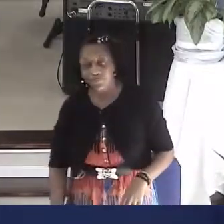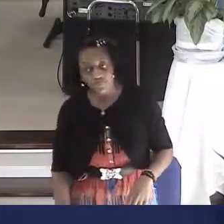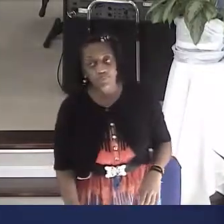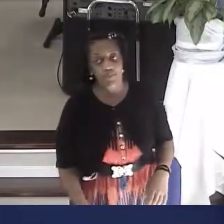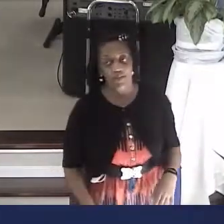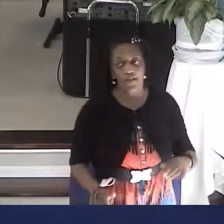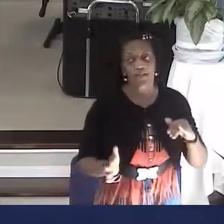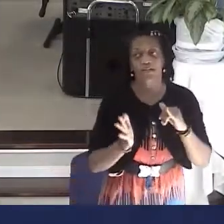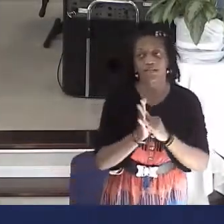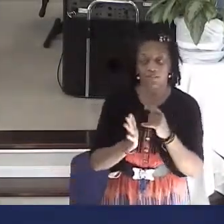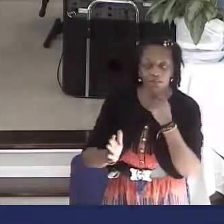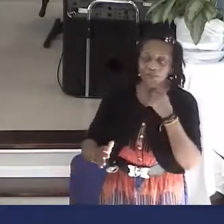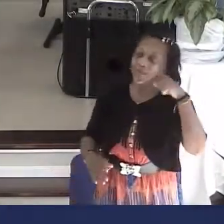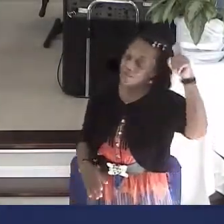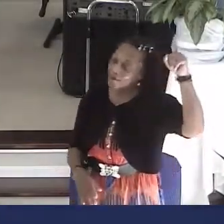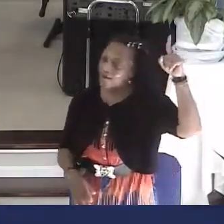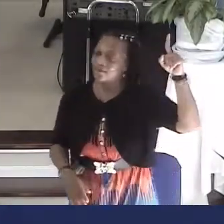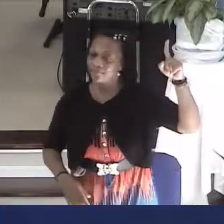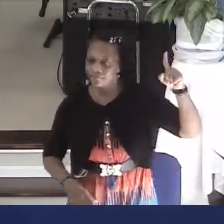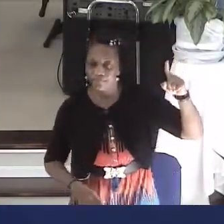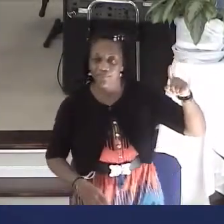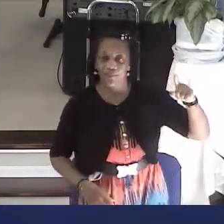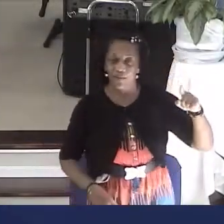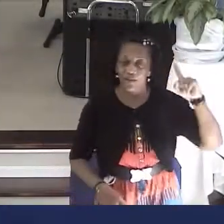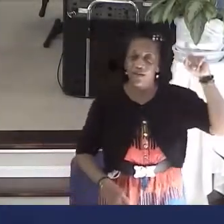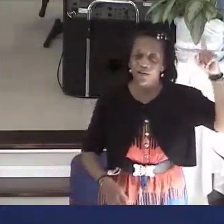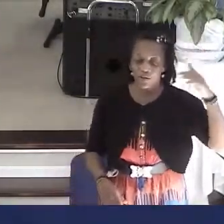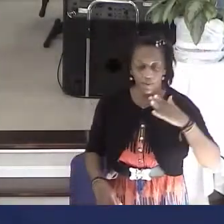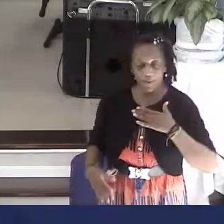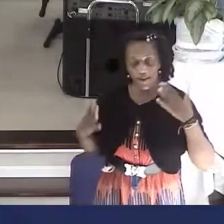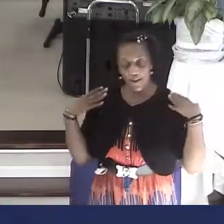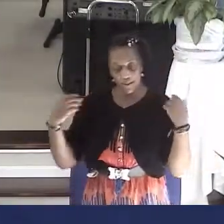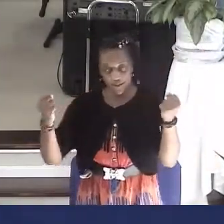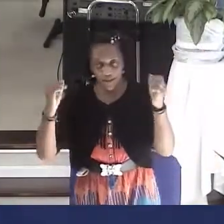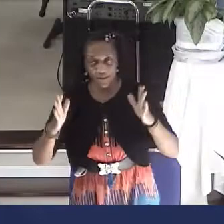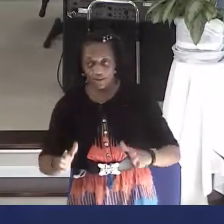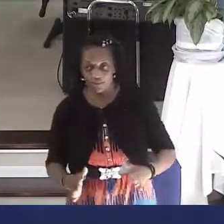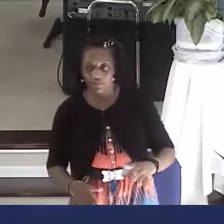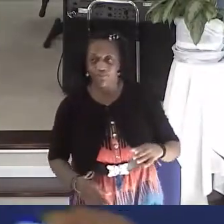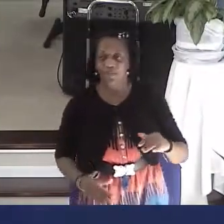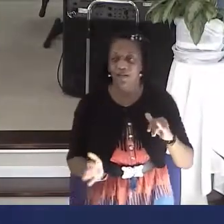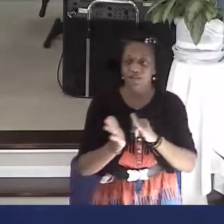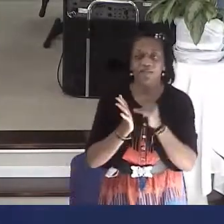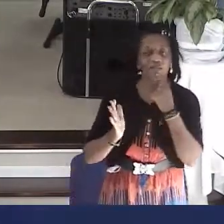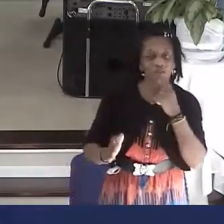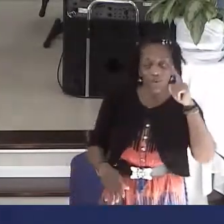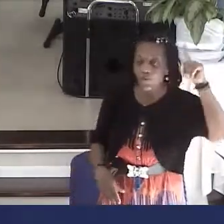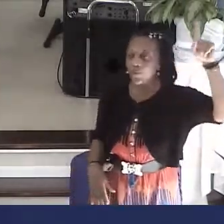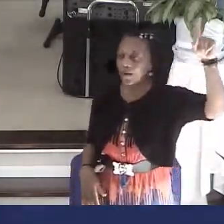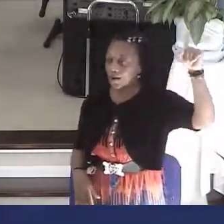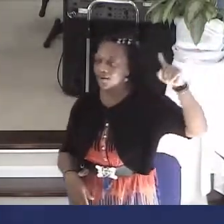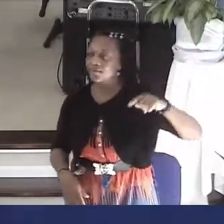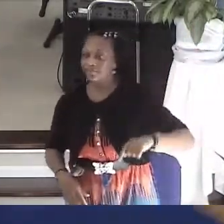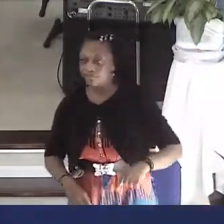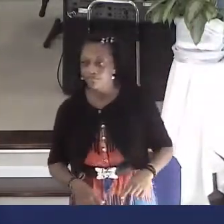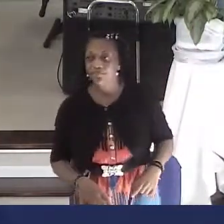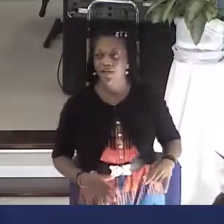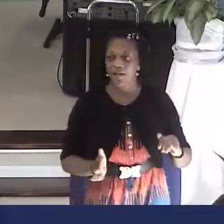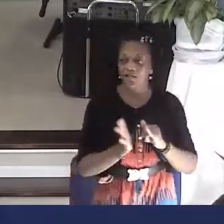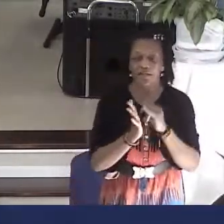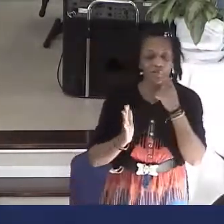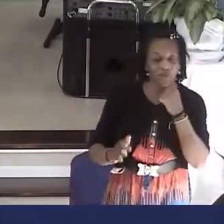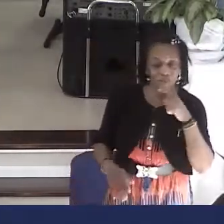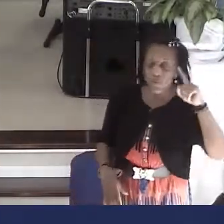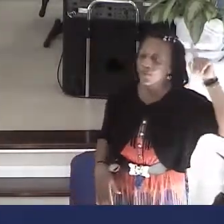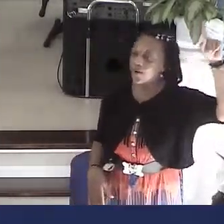are. You're my healer. That's who you are. You're my healer. That's who you are. Strong tower. That's who you